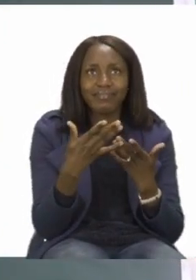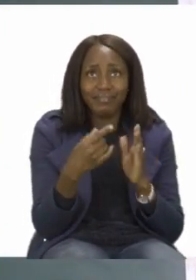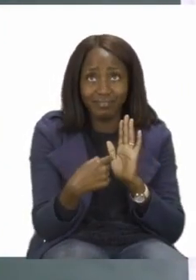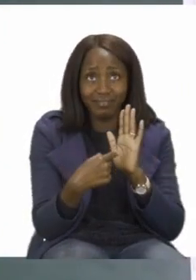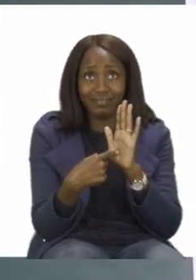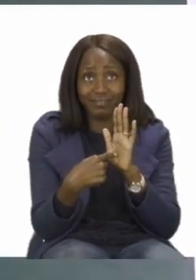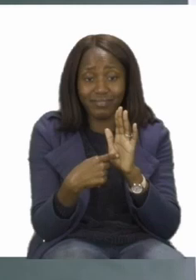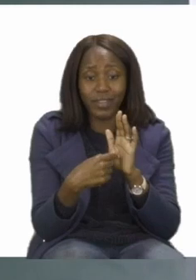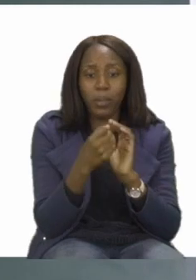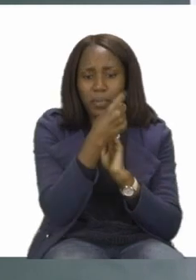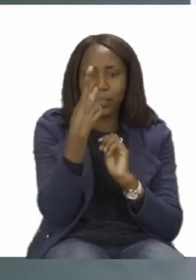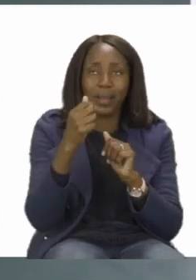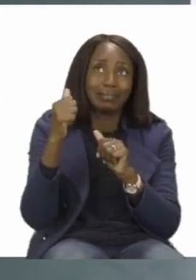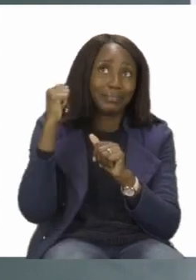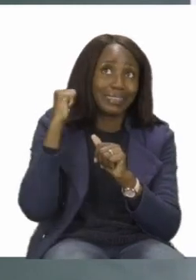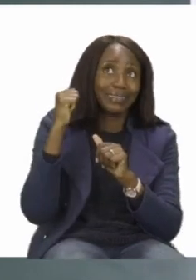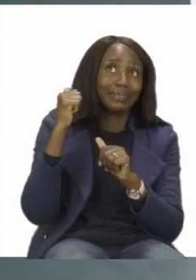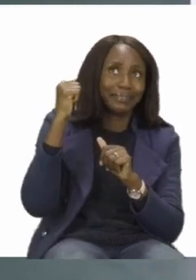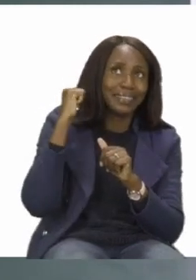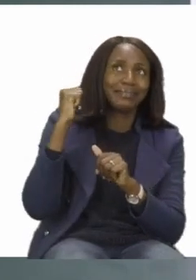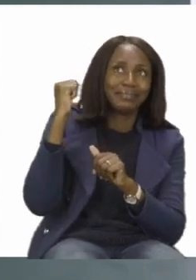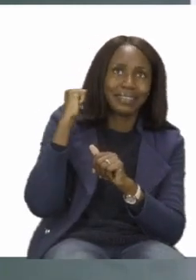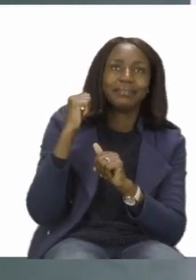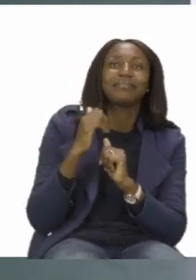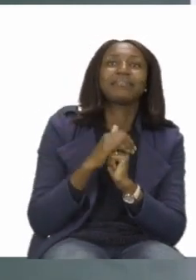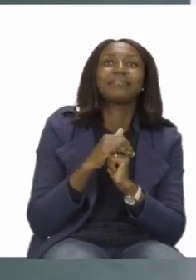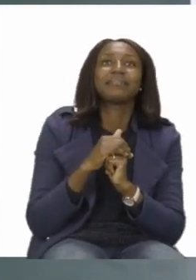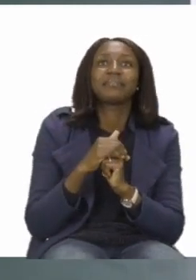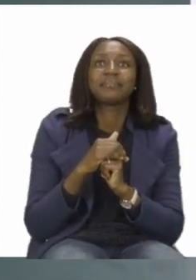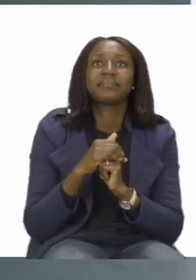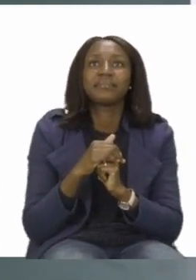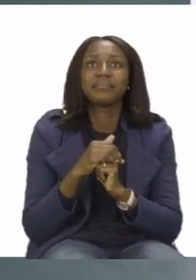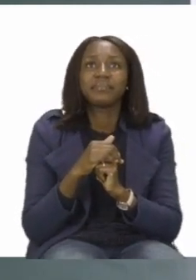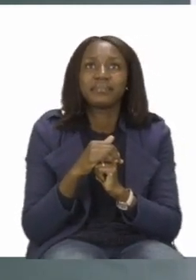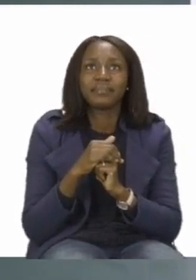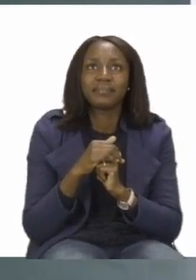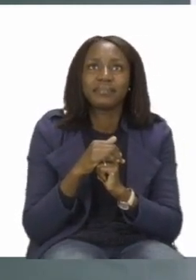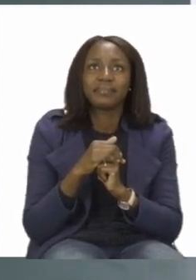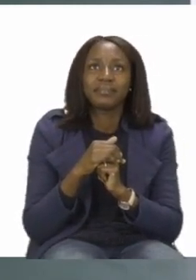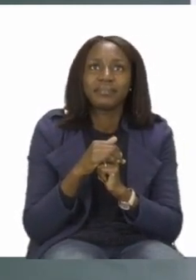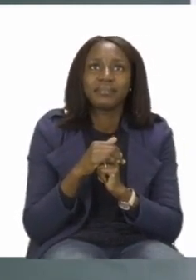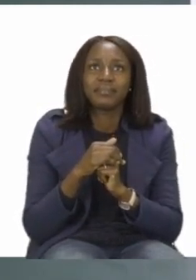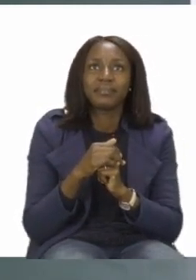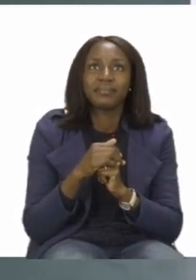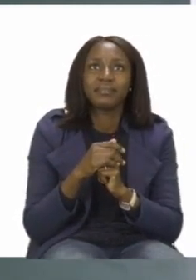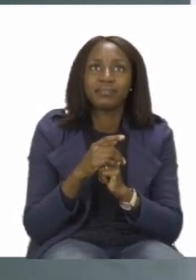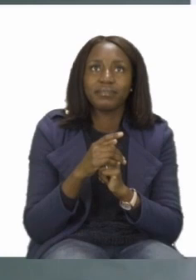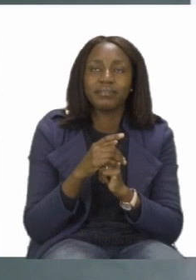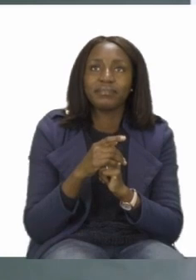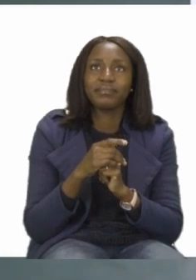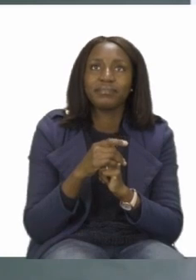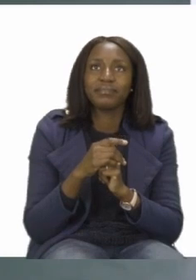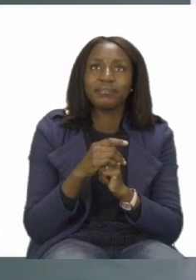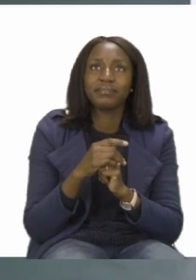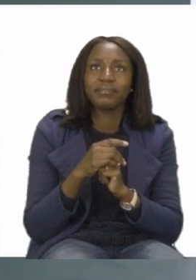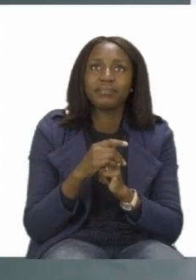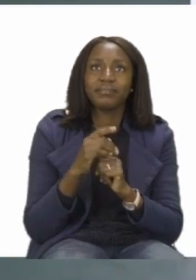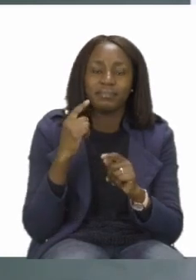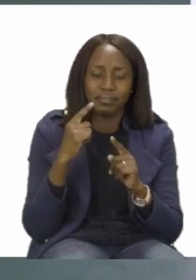By counting backwards. So we will start at 17 and we will